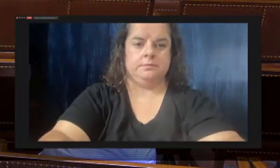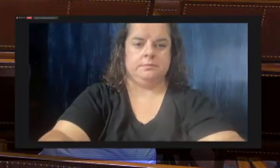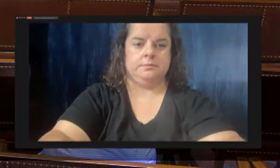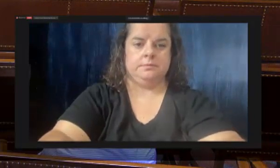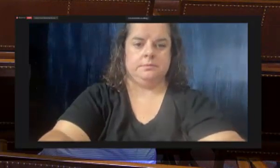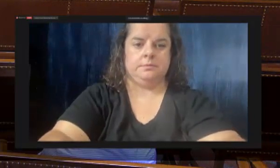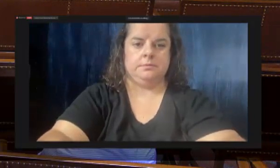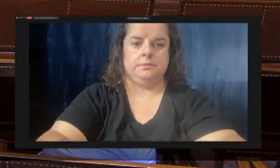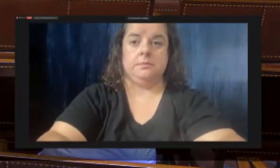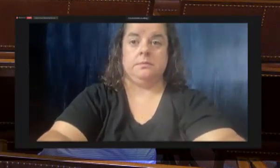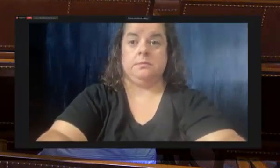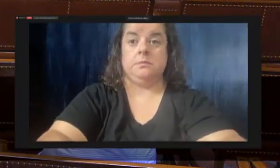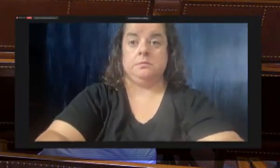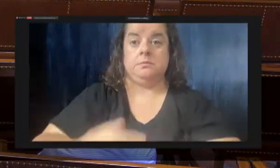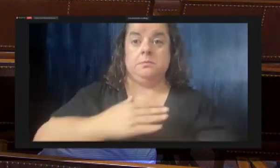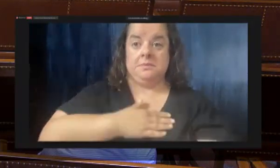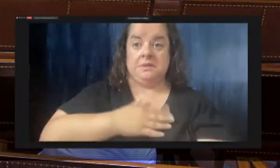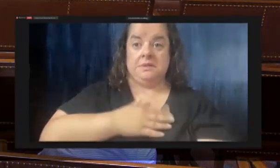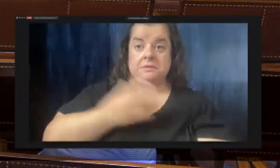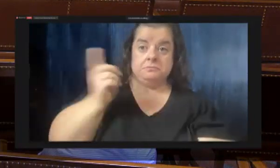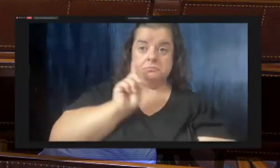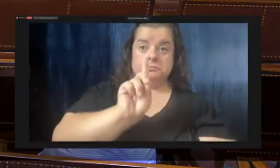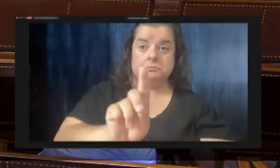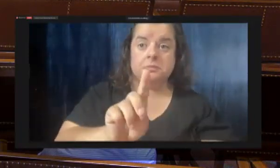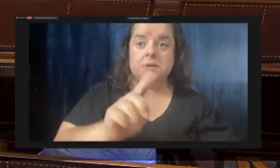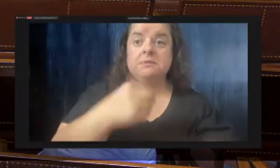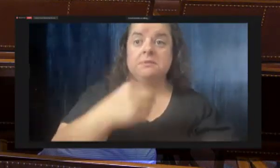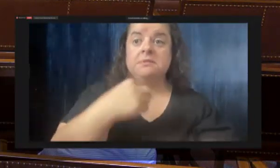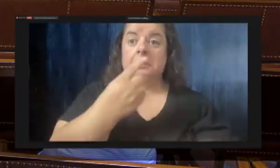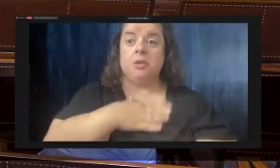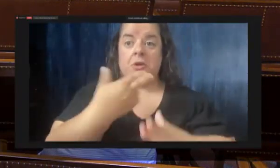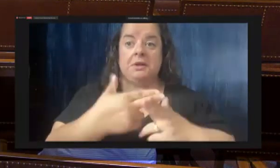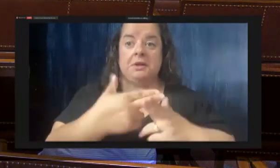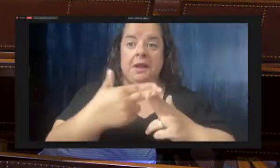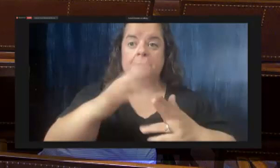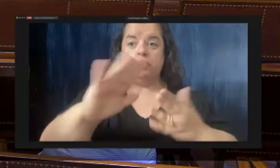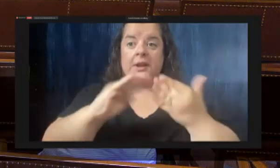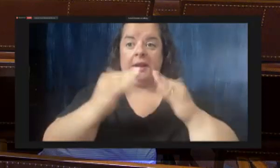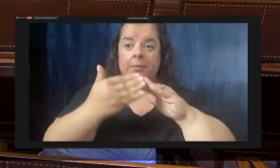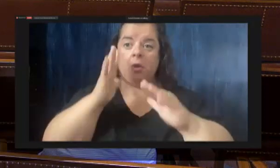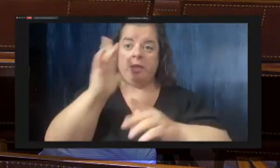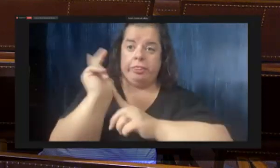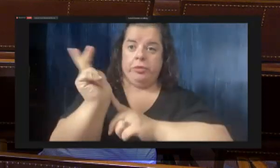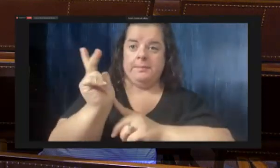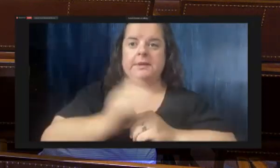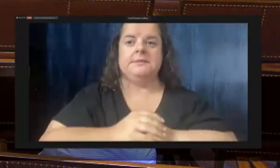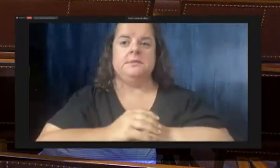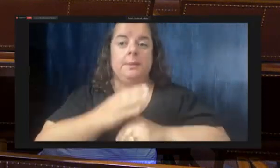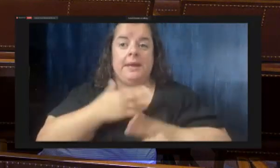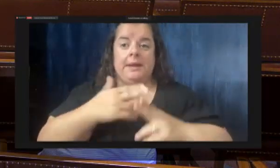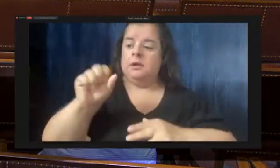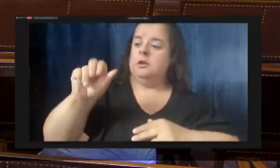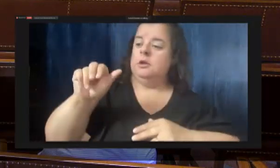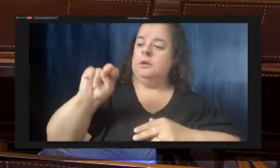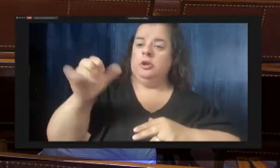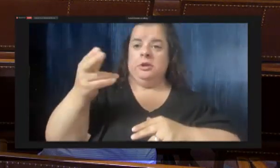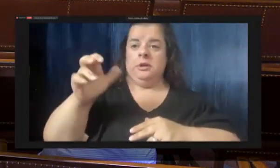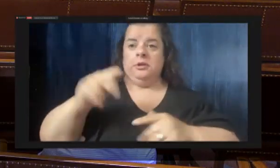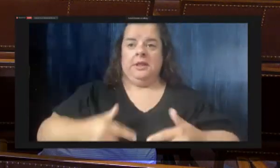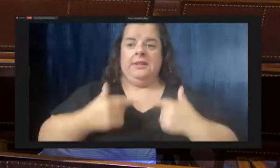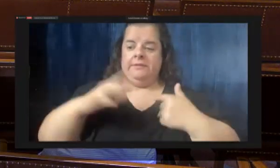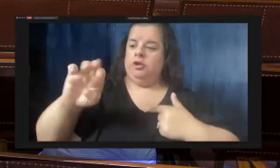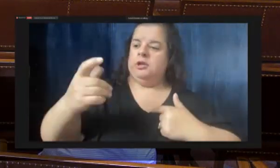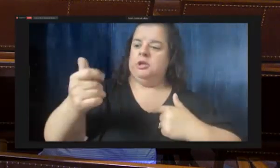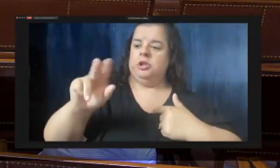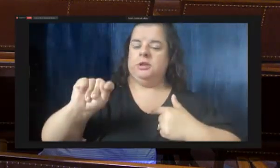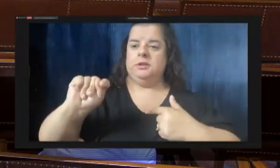Please come to the mic, provide your name, neighborhood. You'll be given 3 minutes. My name is Susan Johnston. I live in Regent Square on LeClaire,